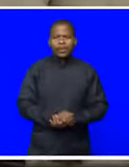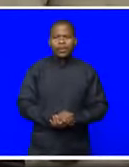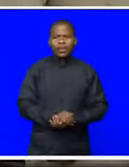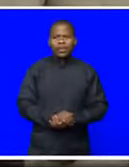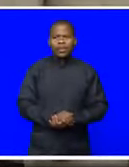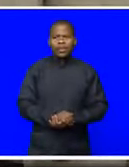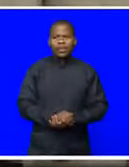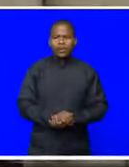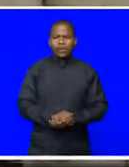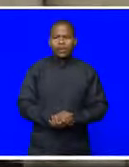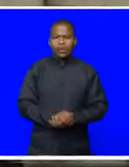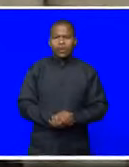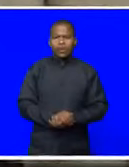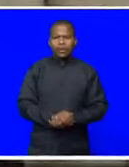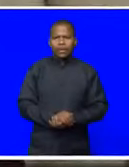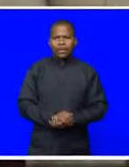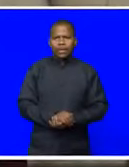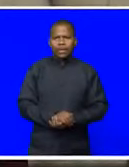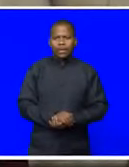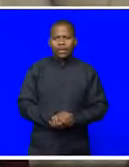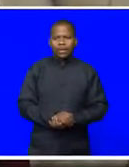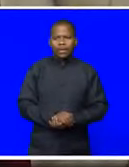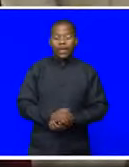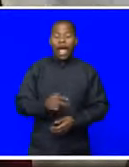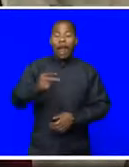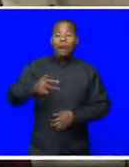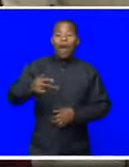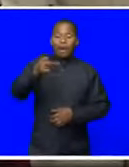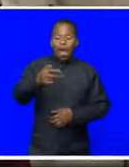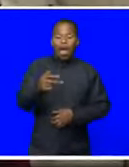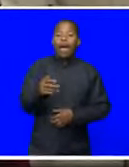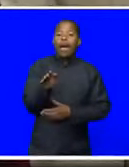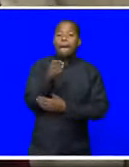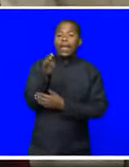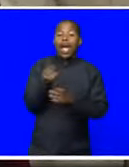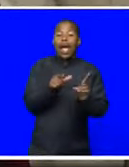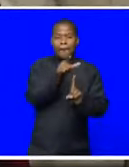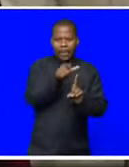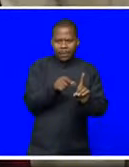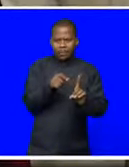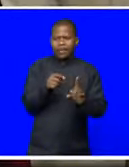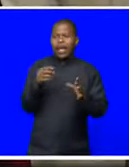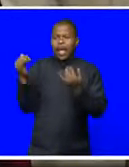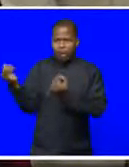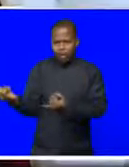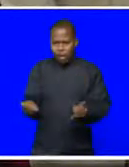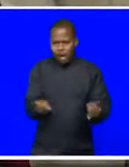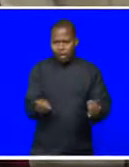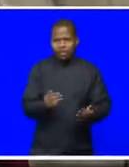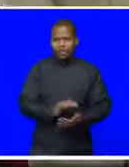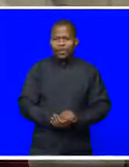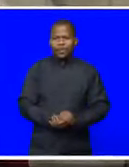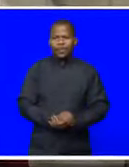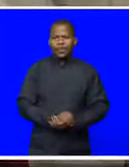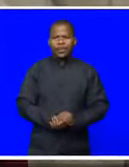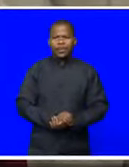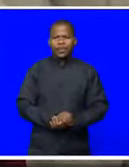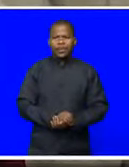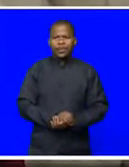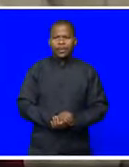poverty. Your Majesty, may I please present Ambassador Designate of the Republic of Portugal? Your Majesty,